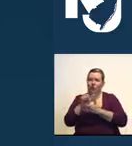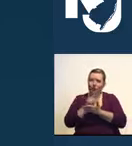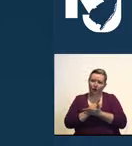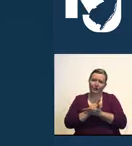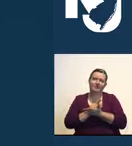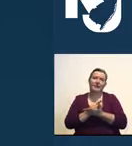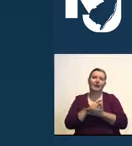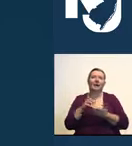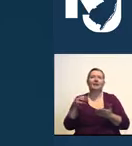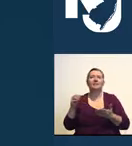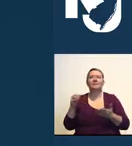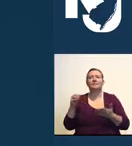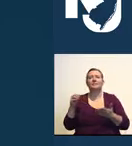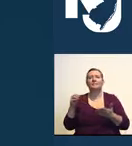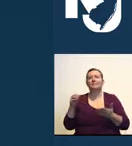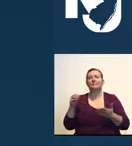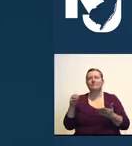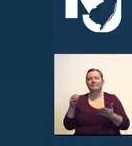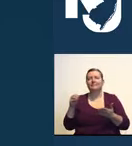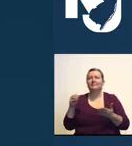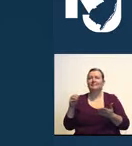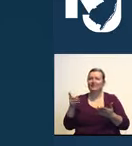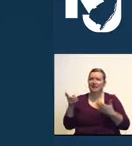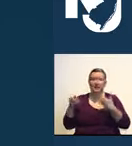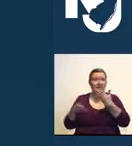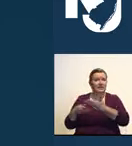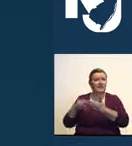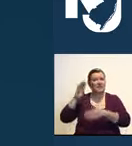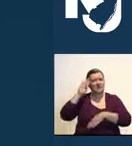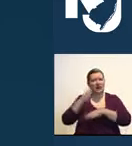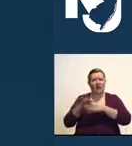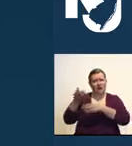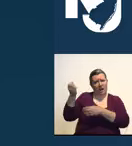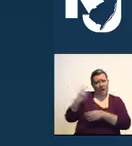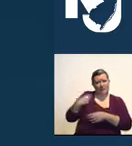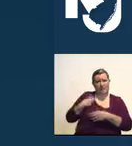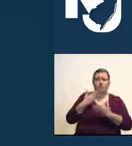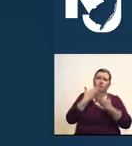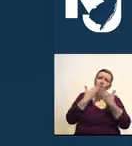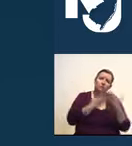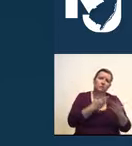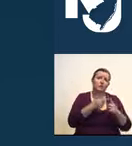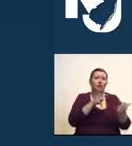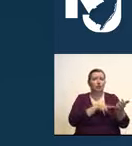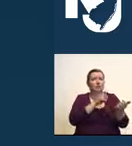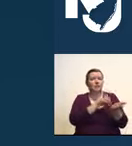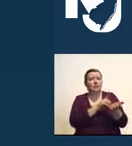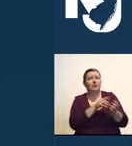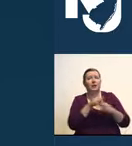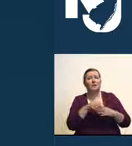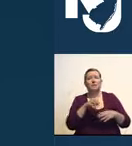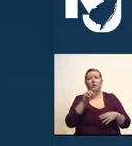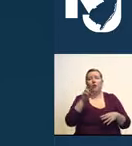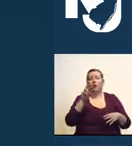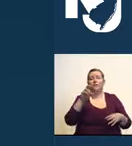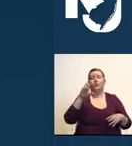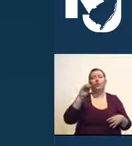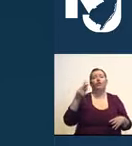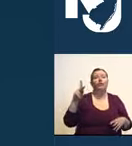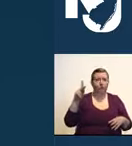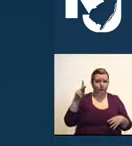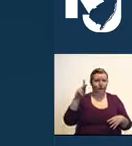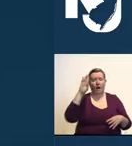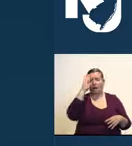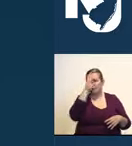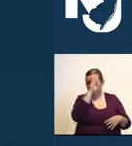companion, Bobby. Ross asked me to publicly thank the healthcare workers and staff at the Overlook Medical Center in Summit for